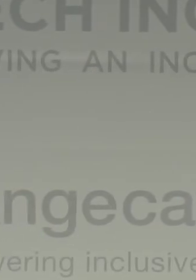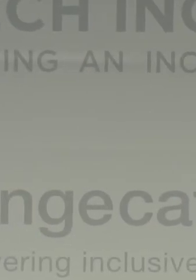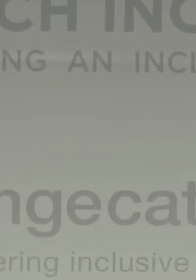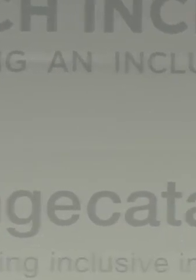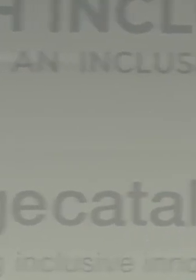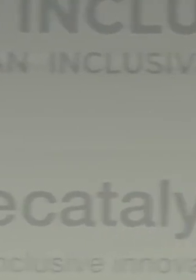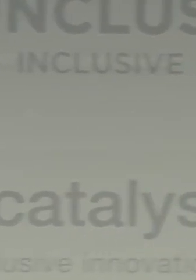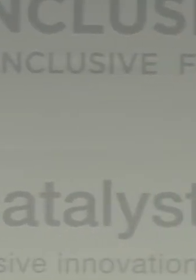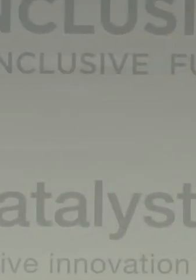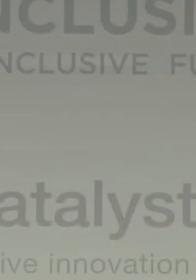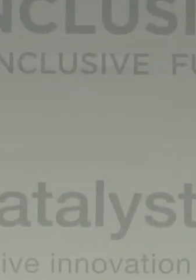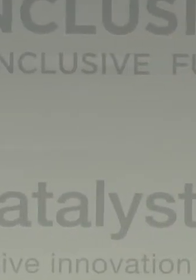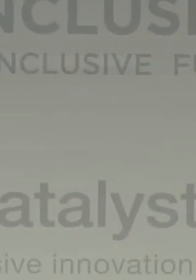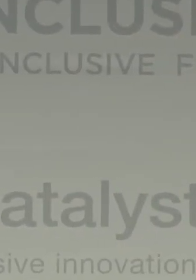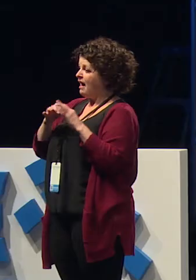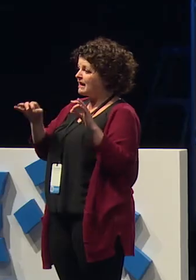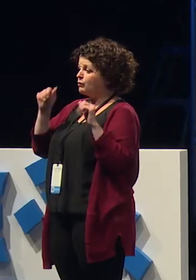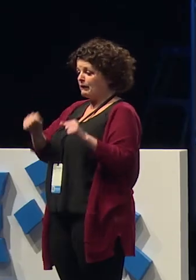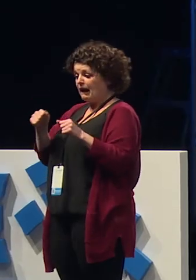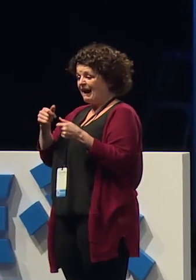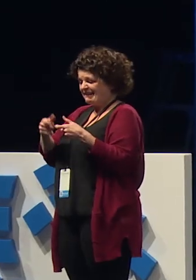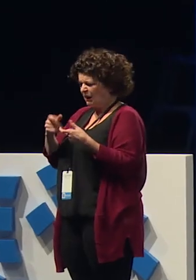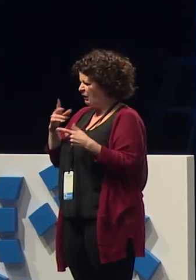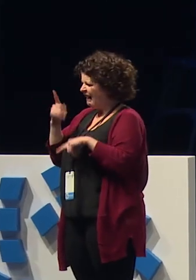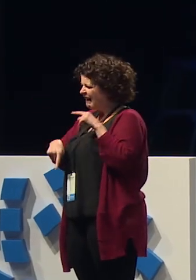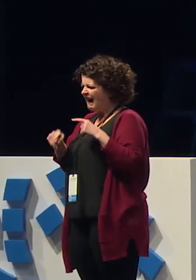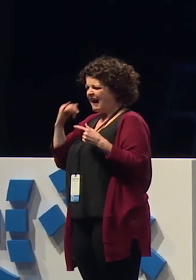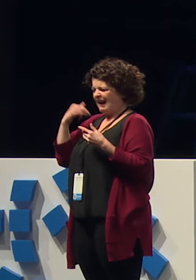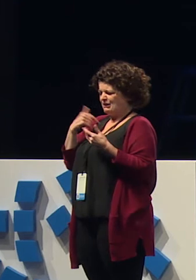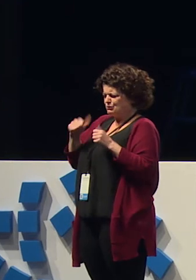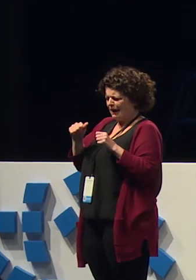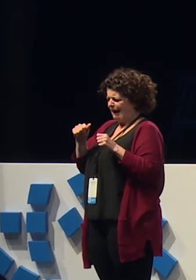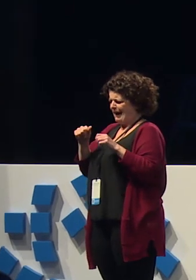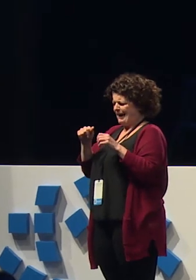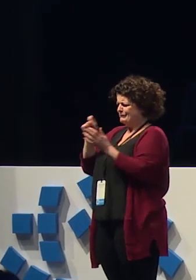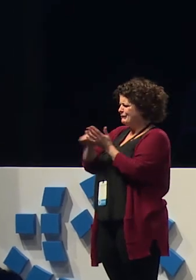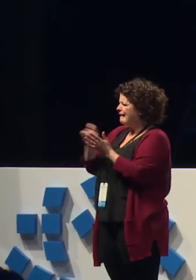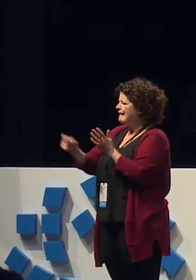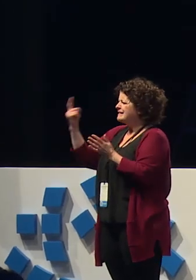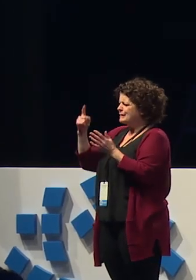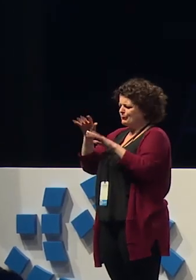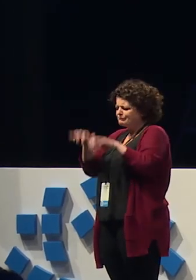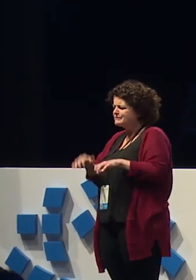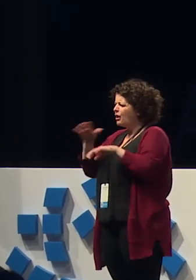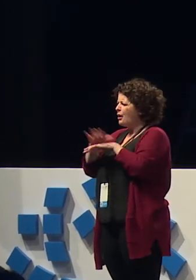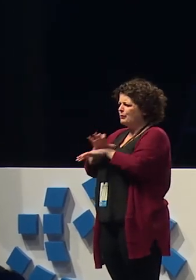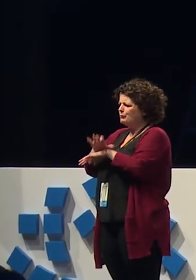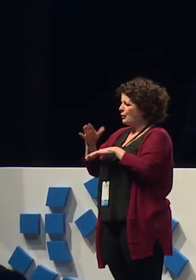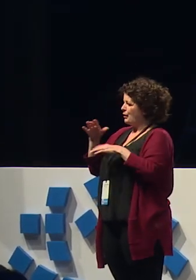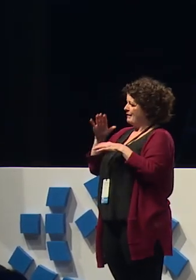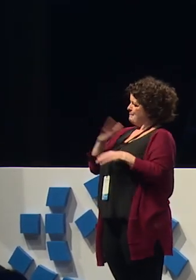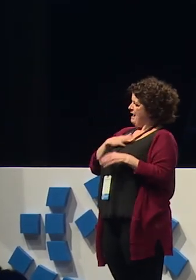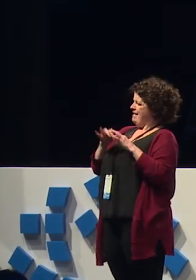to type it, by not being able to do anything in it? Like if I'm trying to even compose something in my language on my computer, I can't even do it. There's